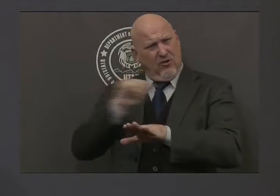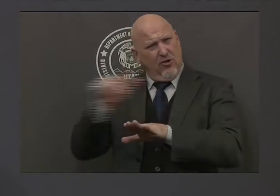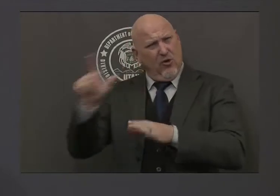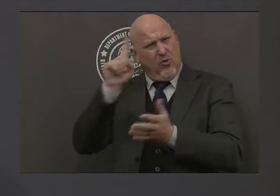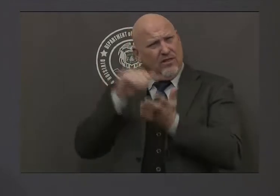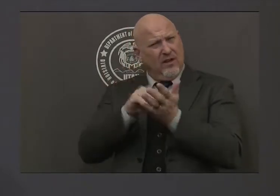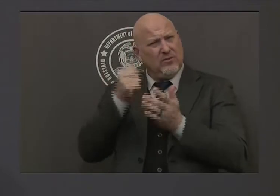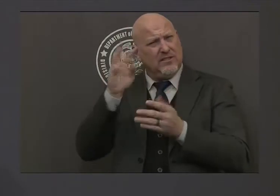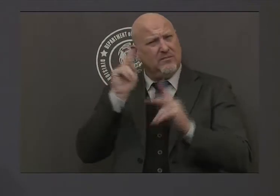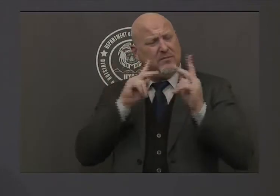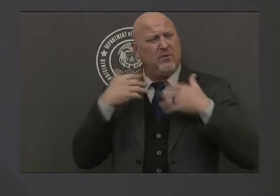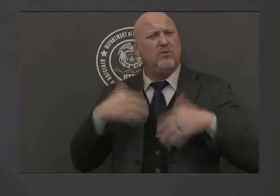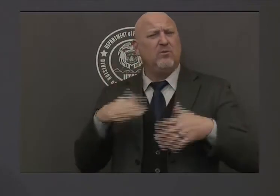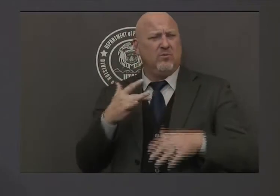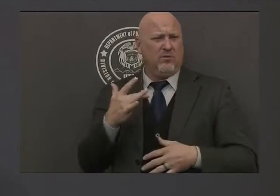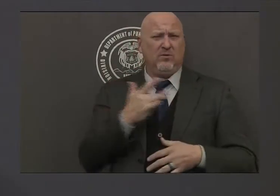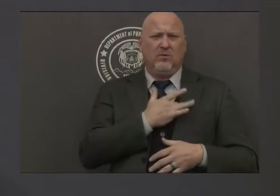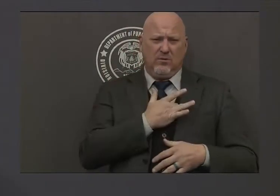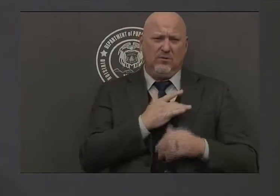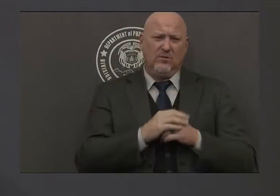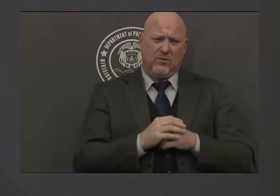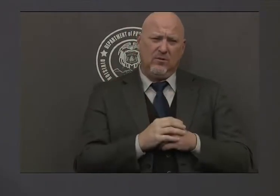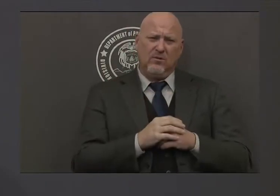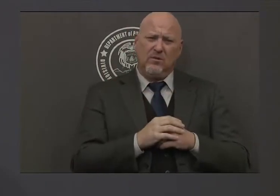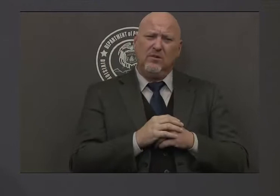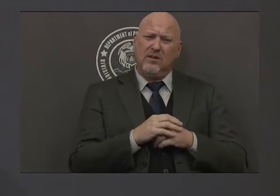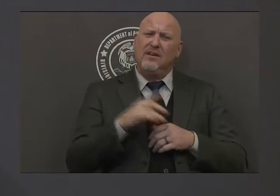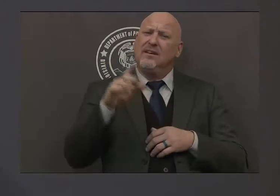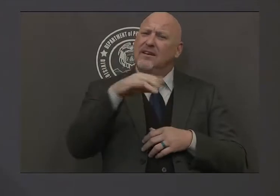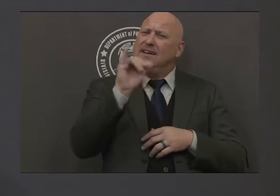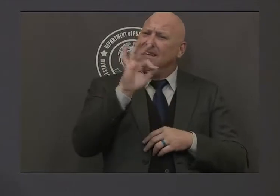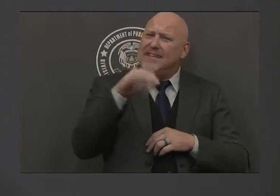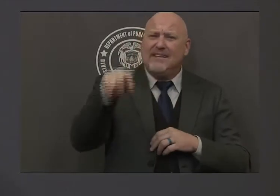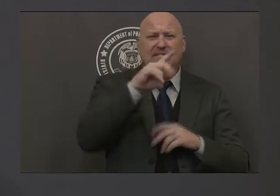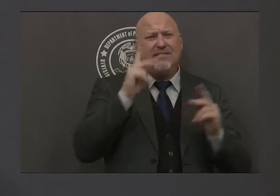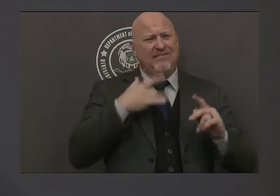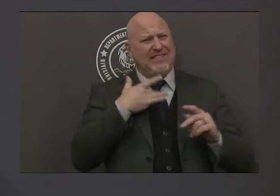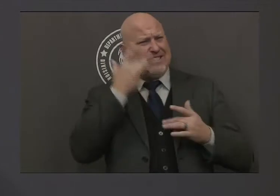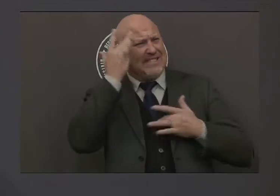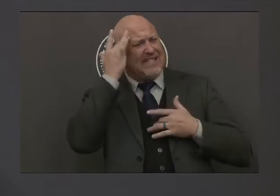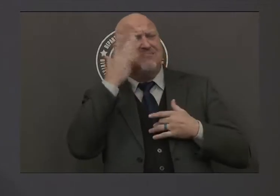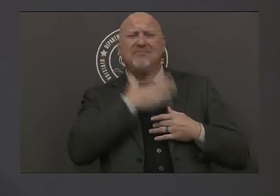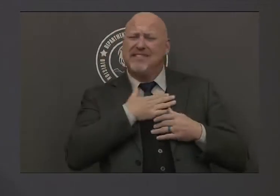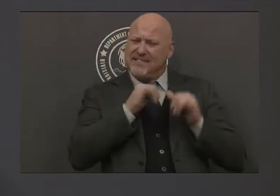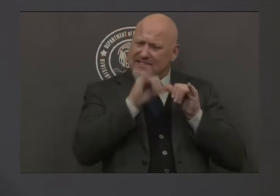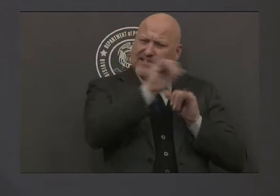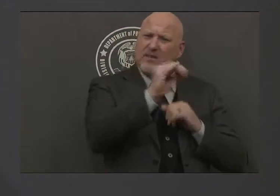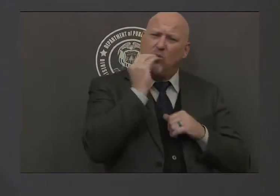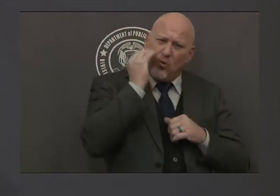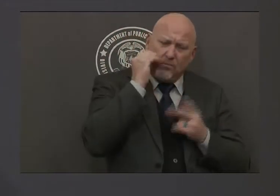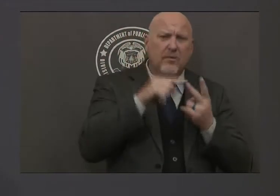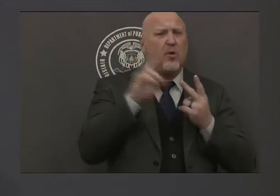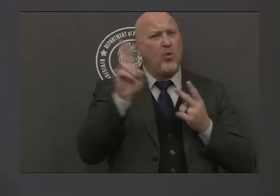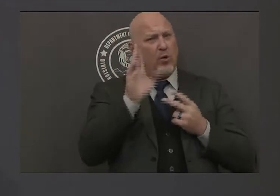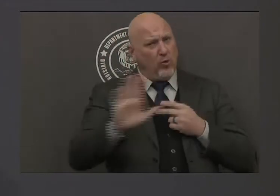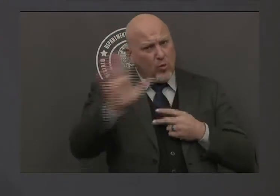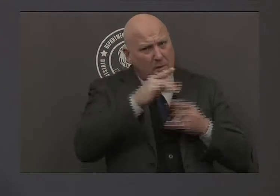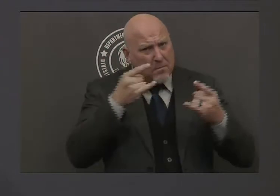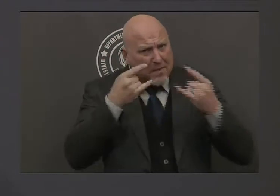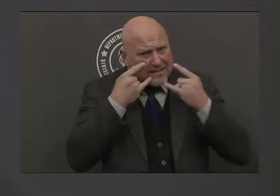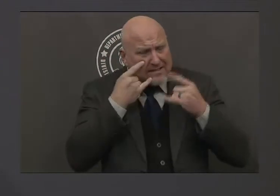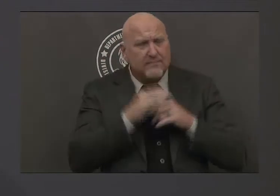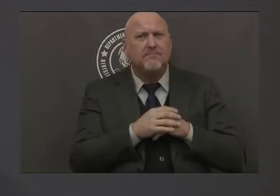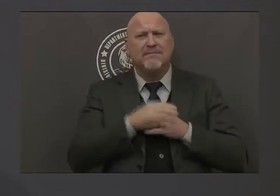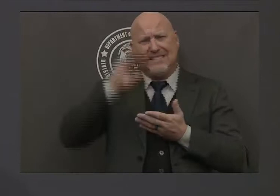staying home when we're ill, and limiting our close contacts to our household members as much as possible. I'd like to now